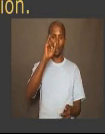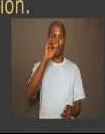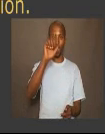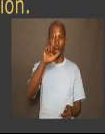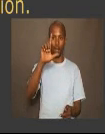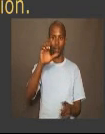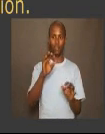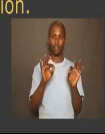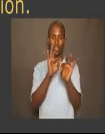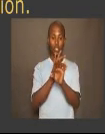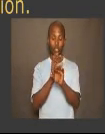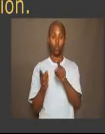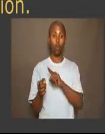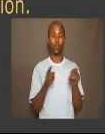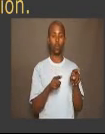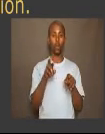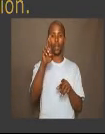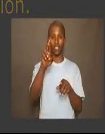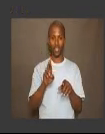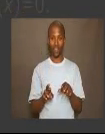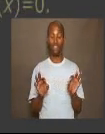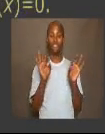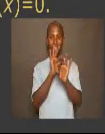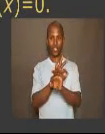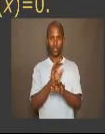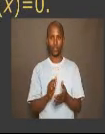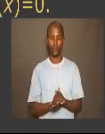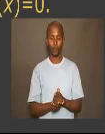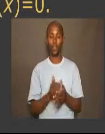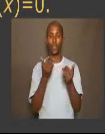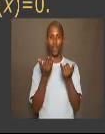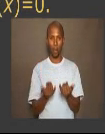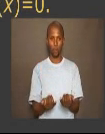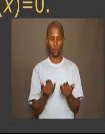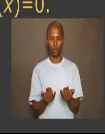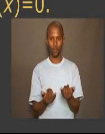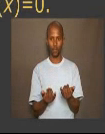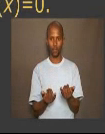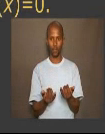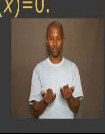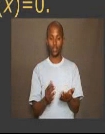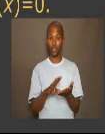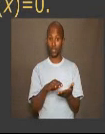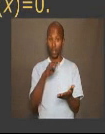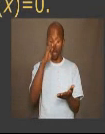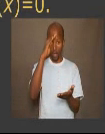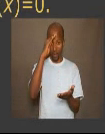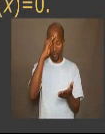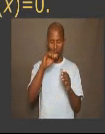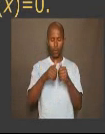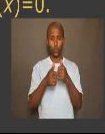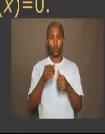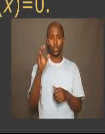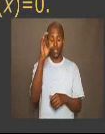also a rational function. Now, let us learn how to